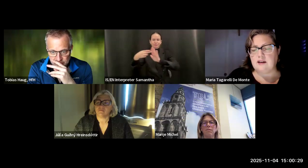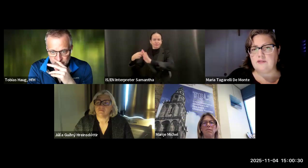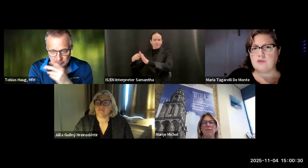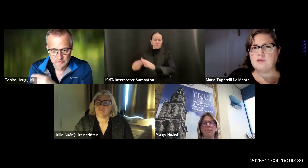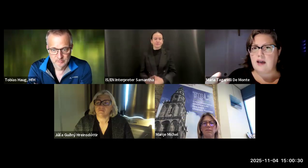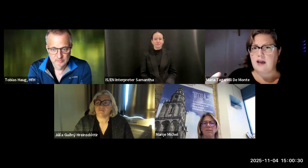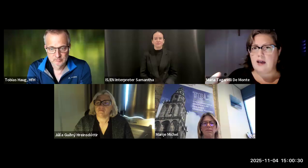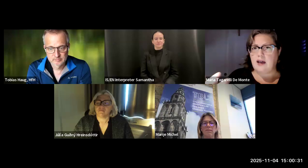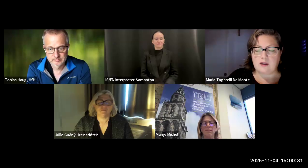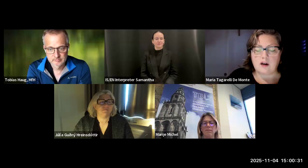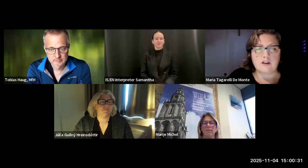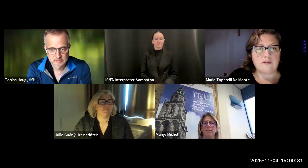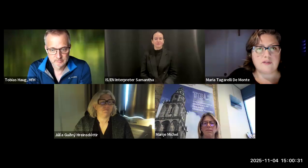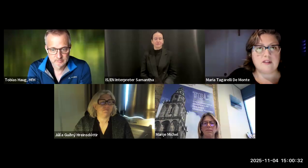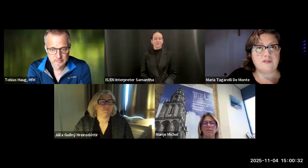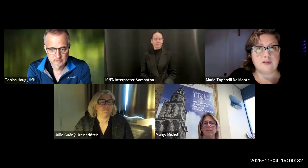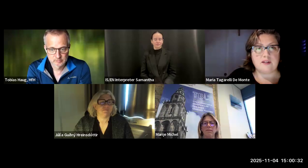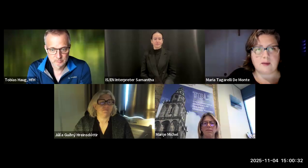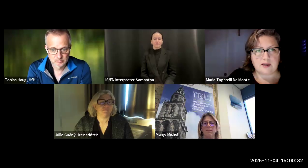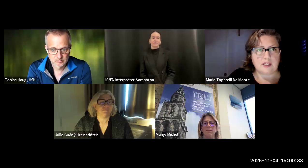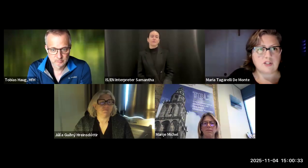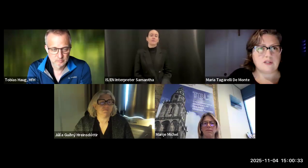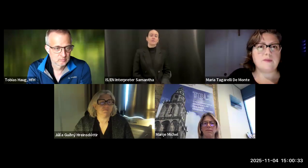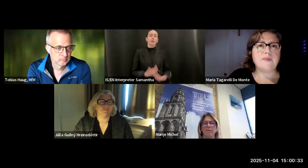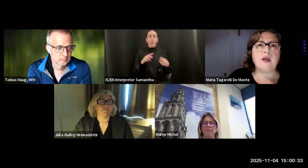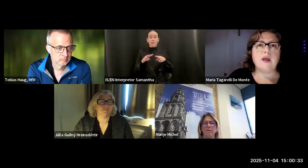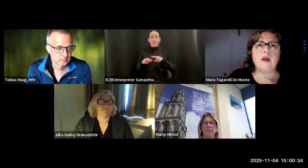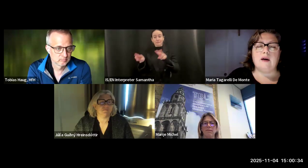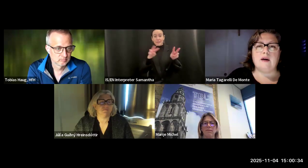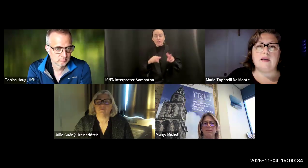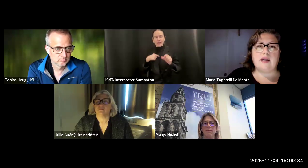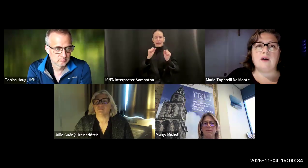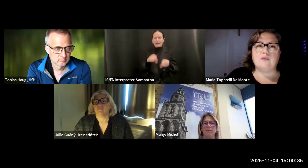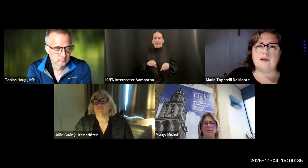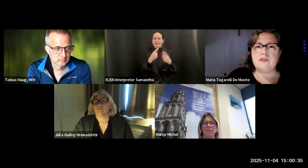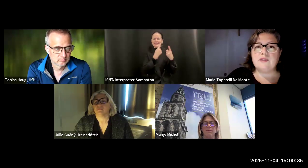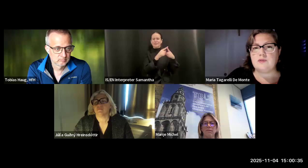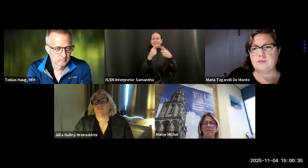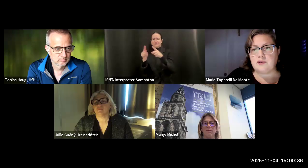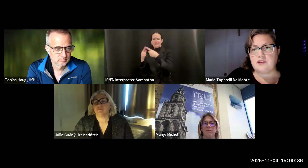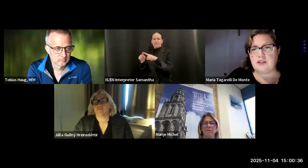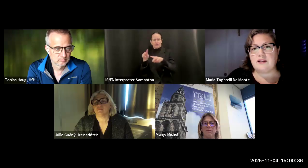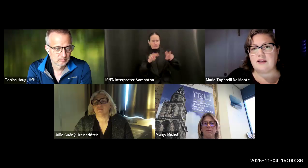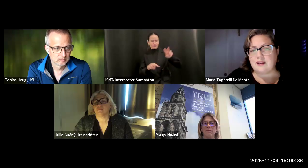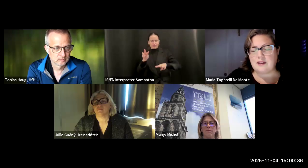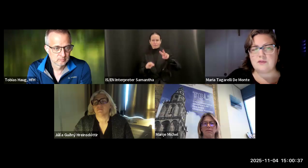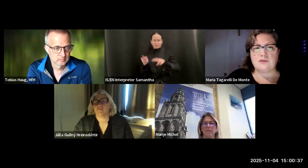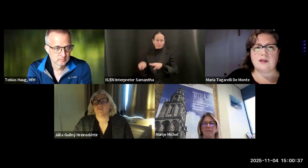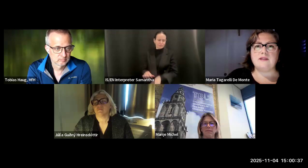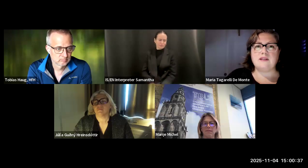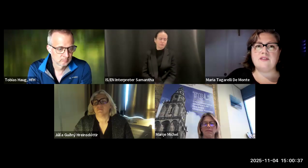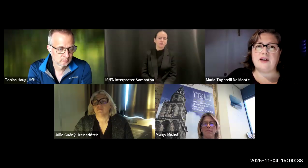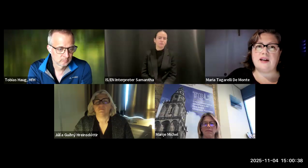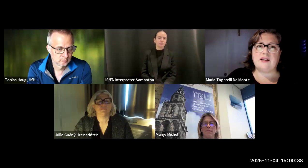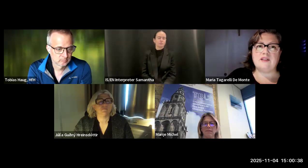these videos have a lot of different applications. Now, one of the most important things that I like